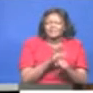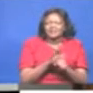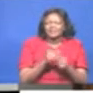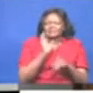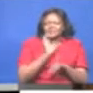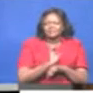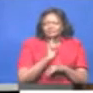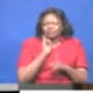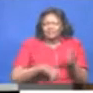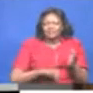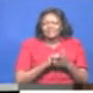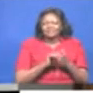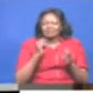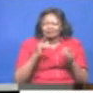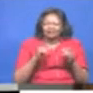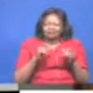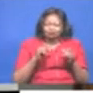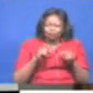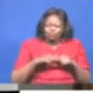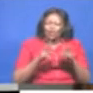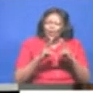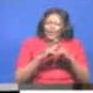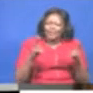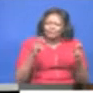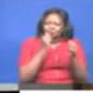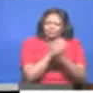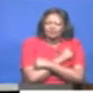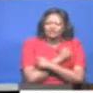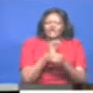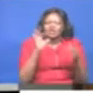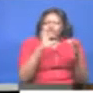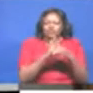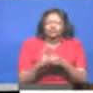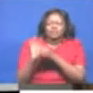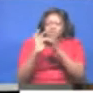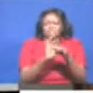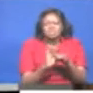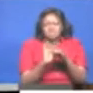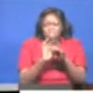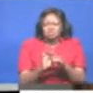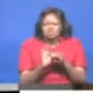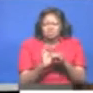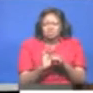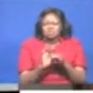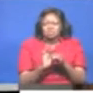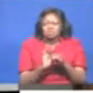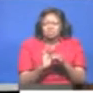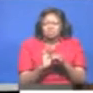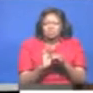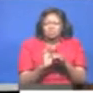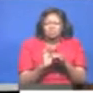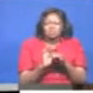wa Kenya kuishi kwa amani, upendo na umoja. Timothy Kipnusu kutoka gatuzi la Wasingisho.